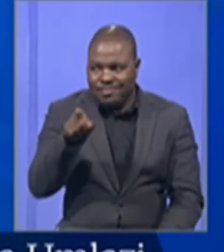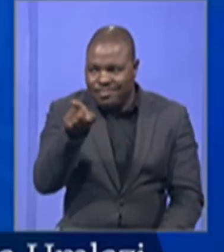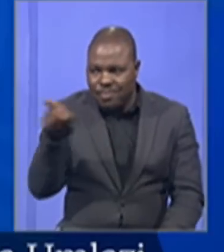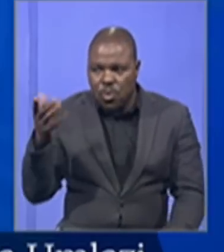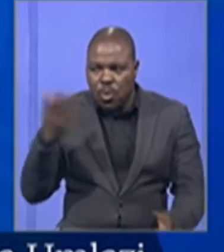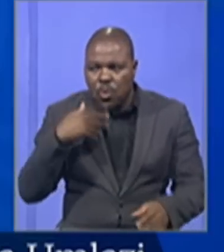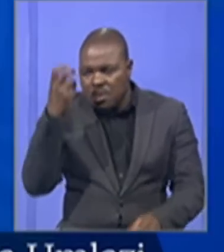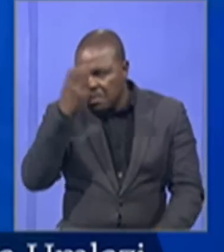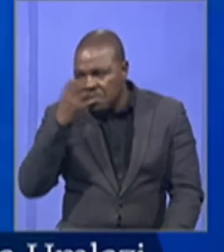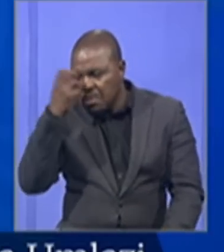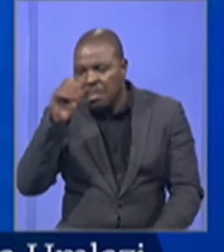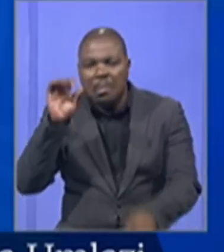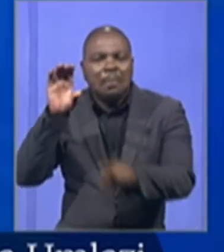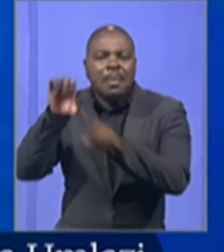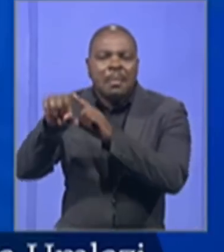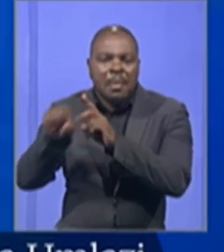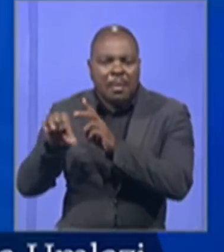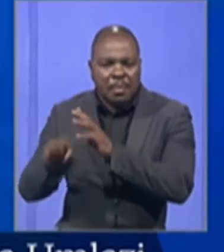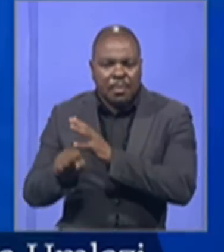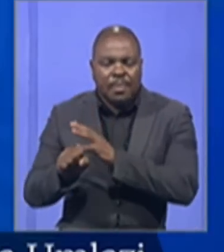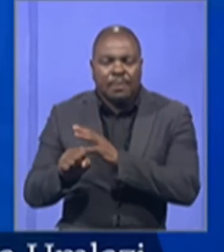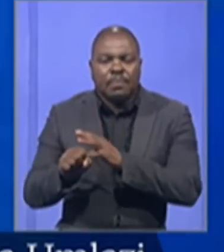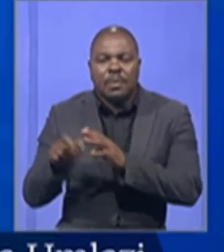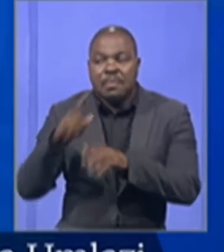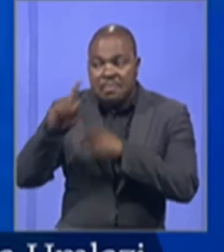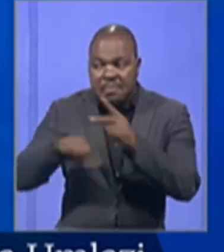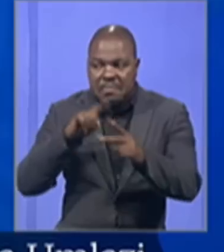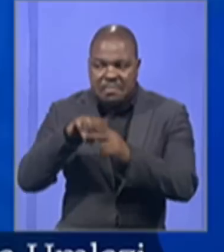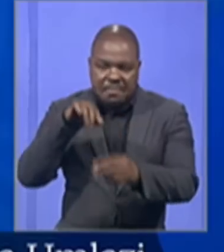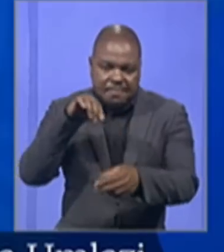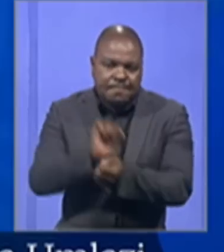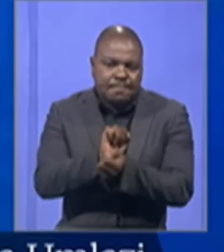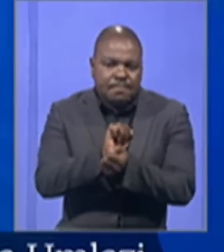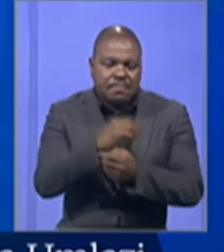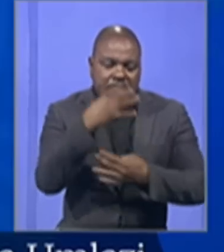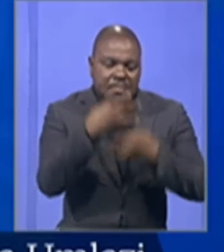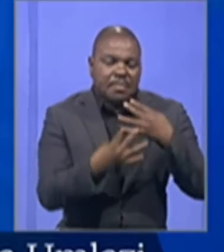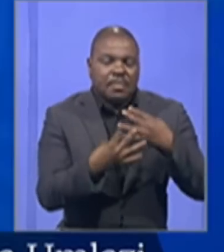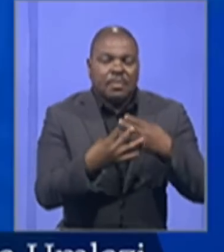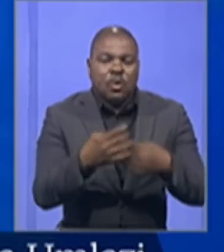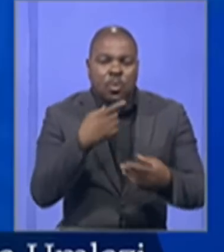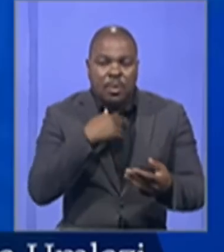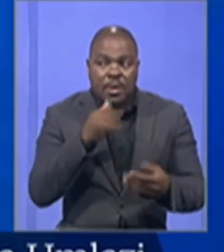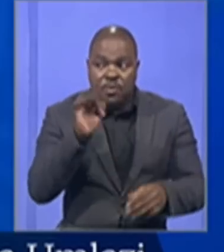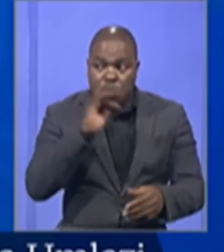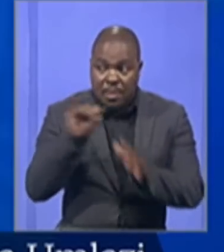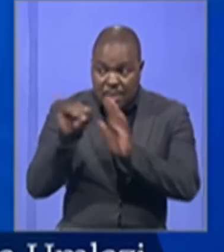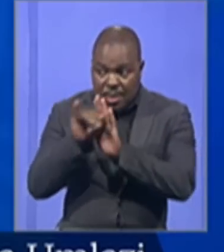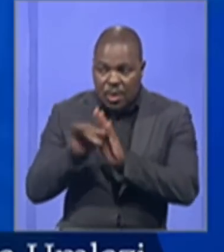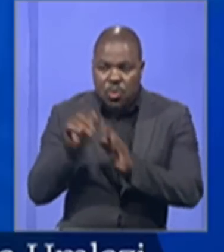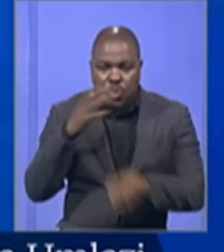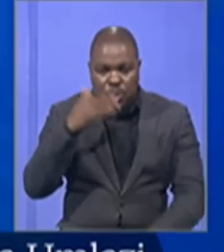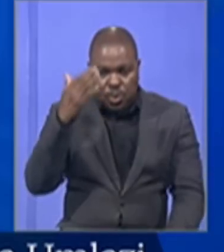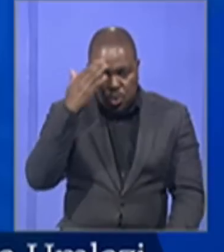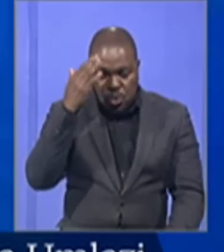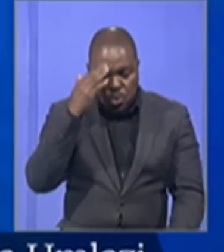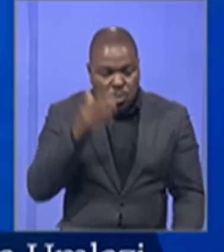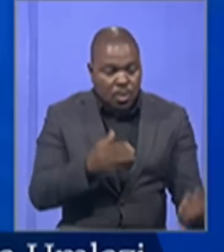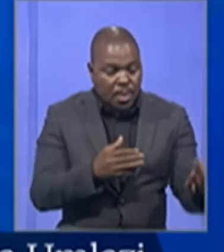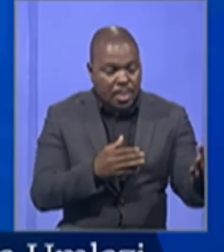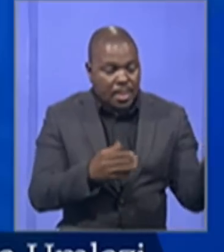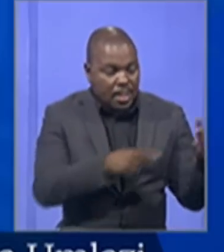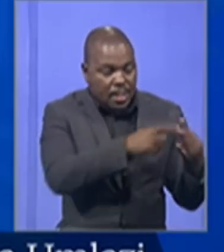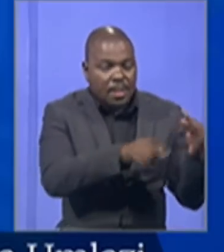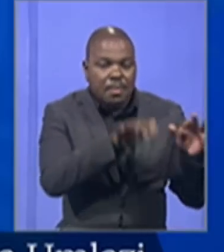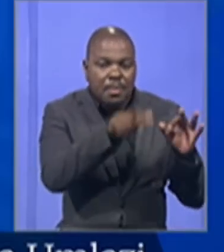whereabouts, we find them and take them to justice. The victims have been identified. We know that 3 of the victims